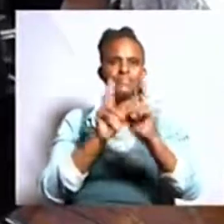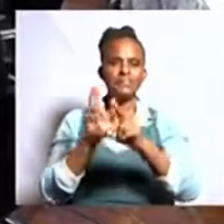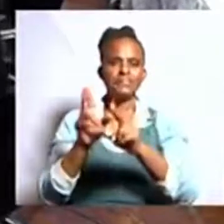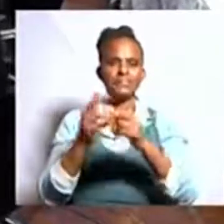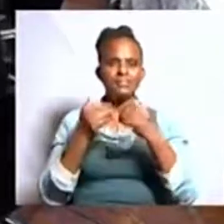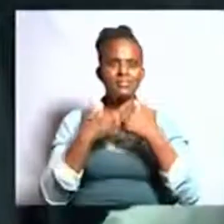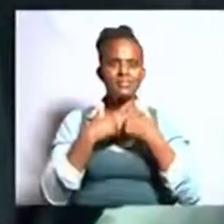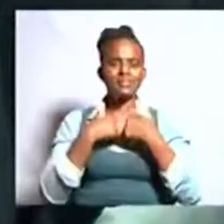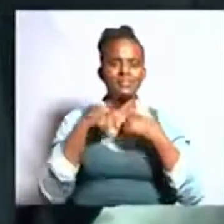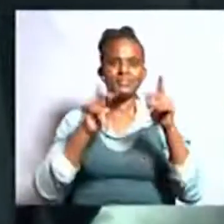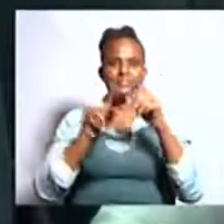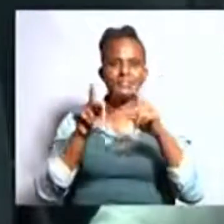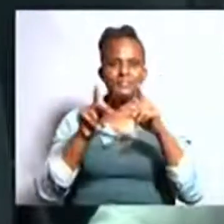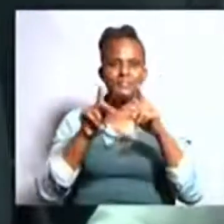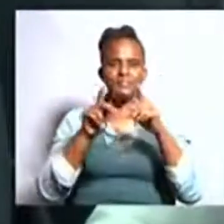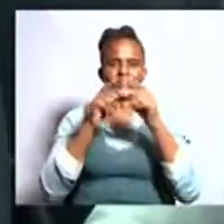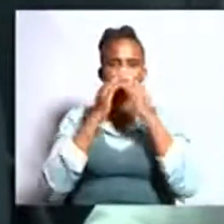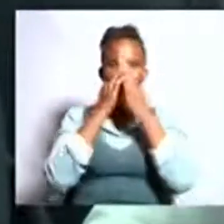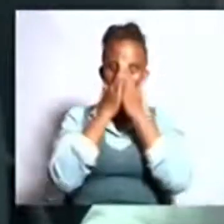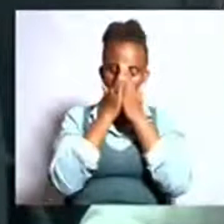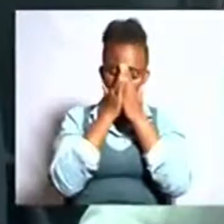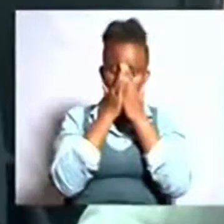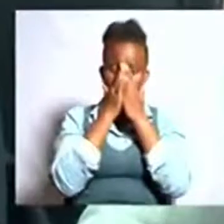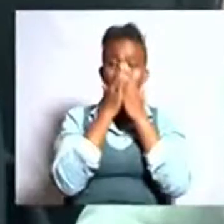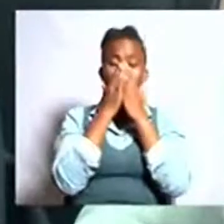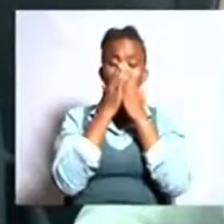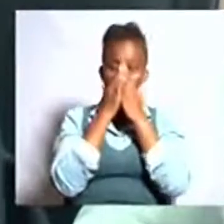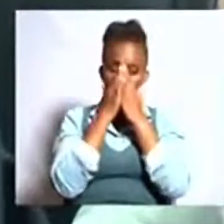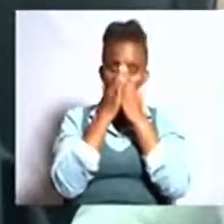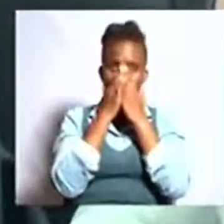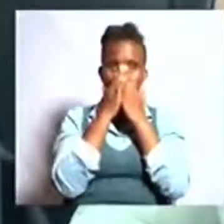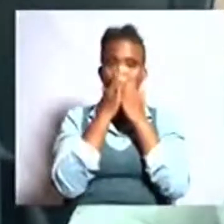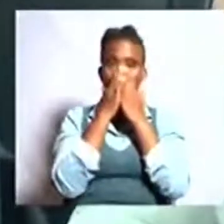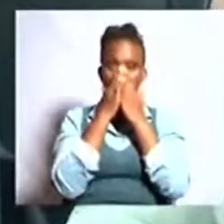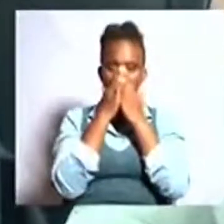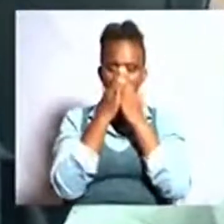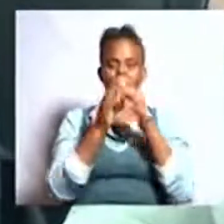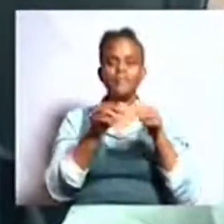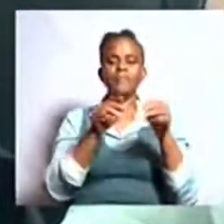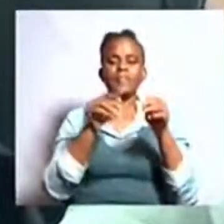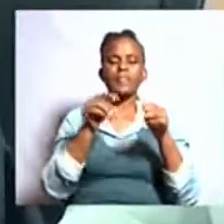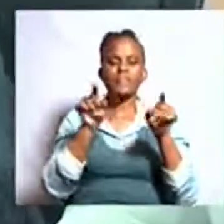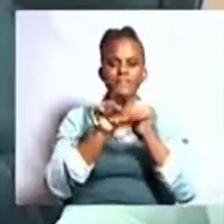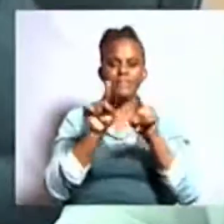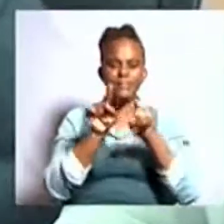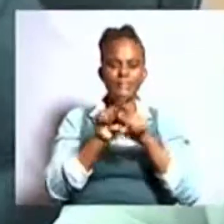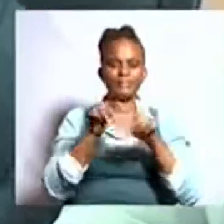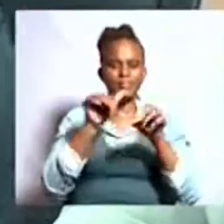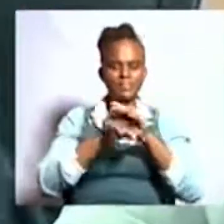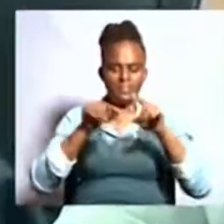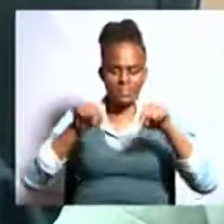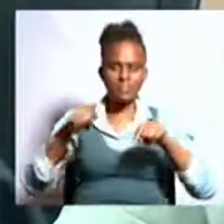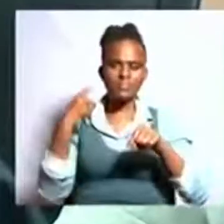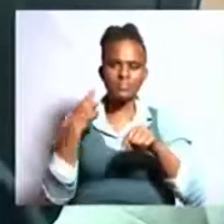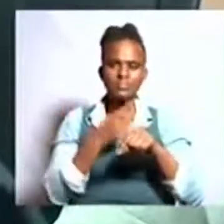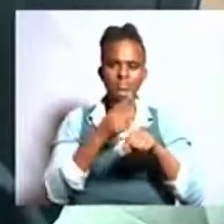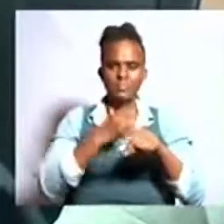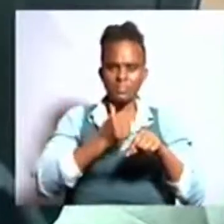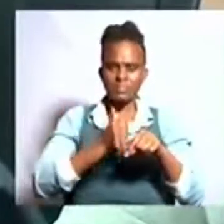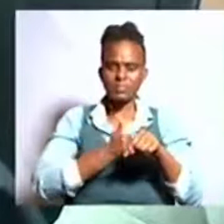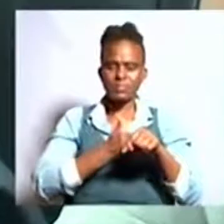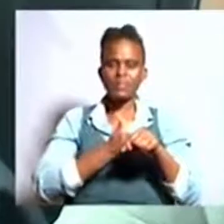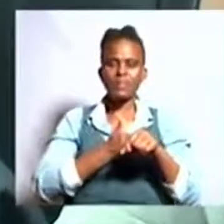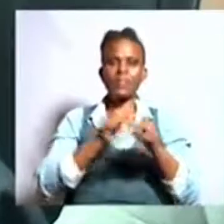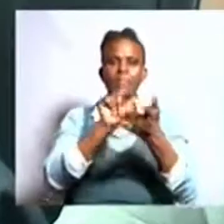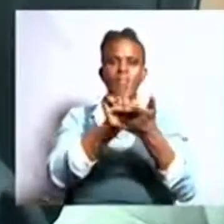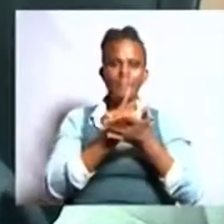people monitoring. So if the money tells you it's bent in the house, I got a loan, because